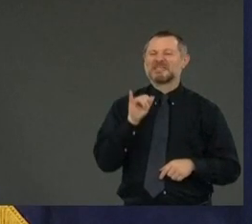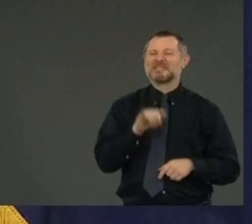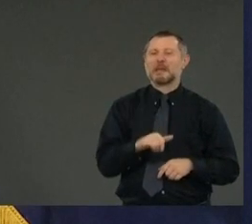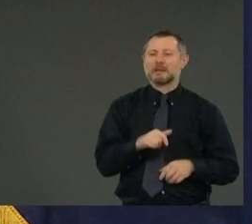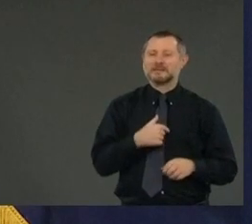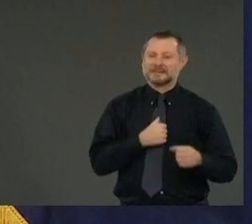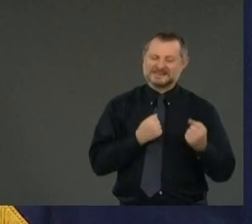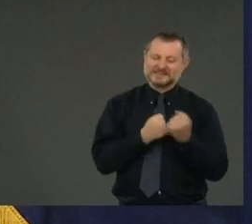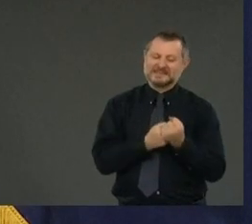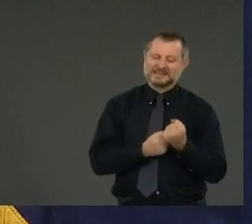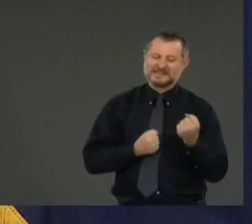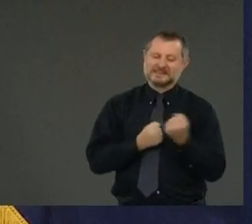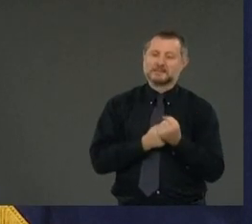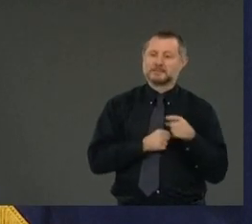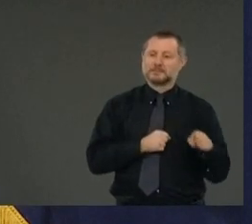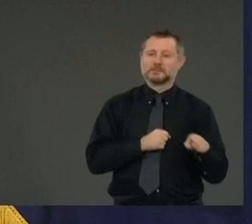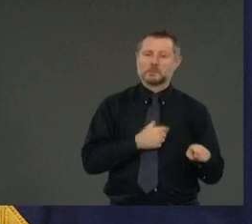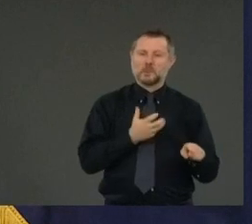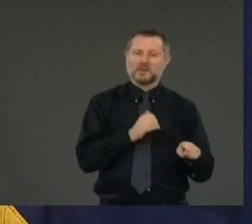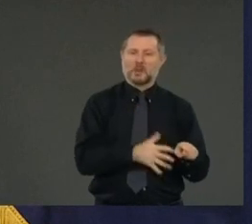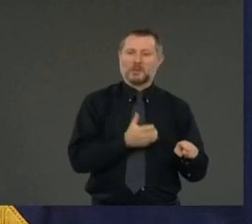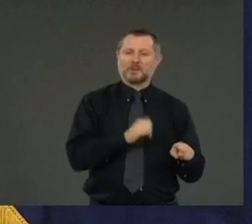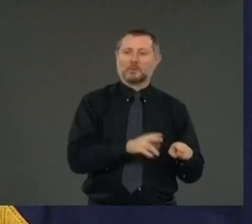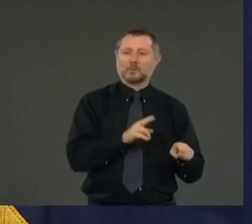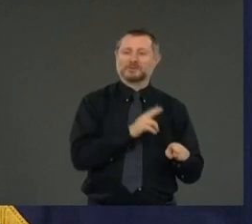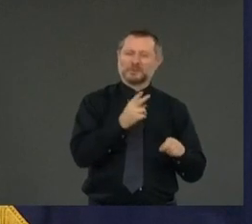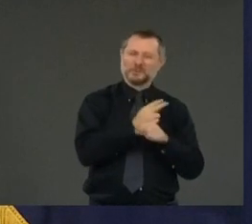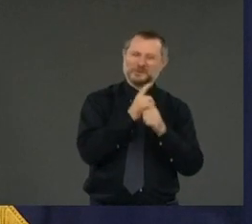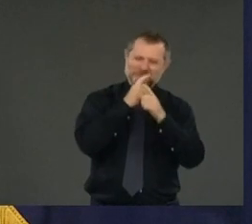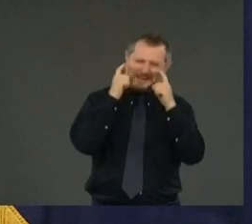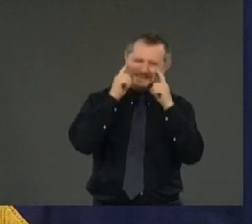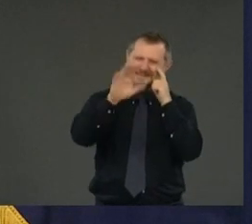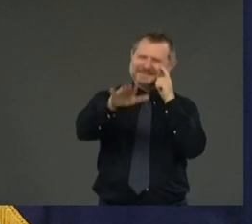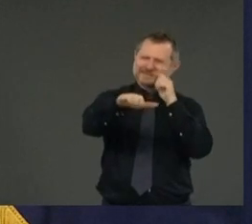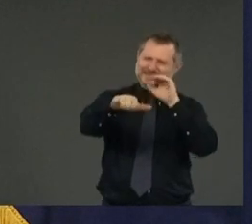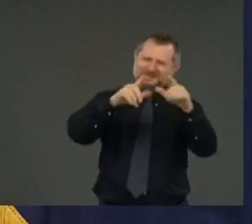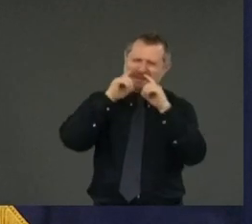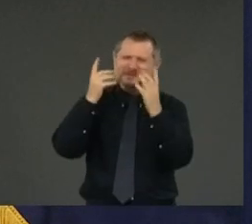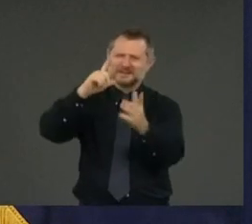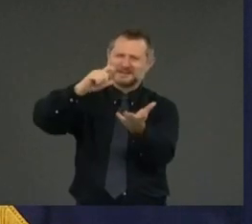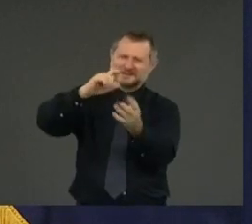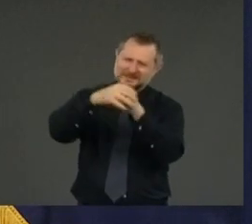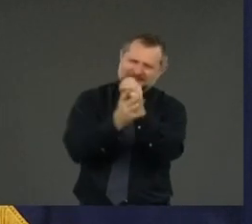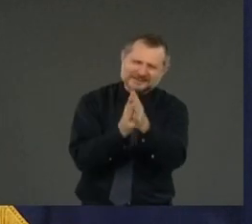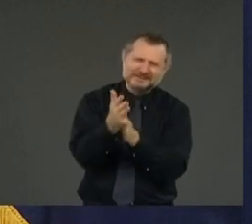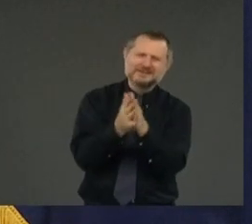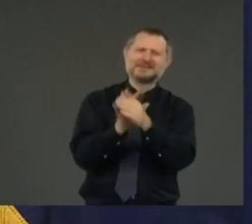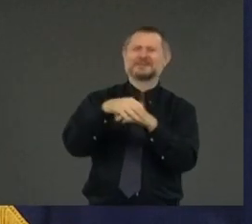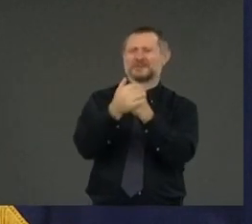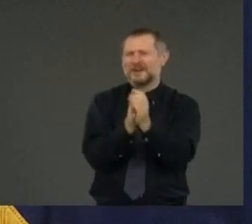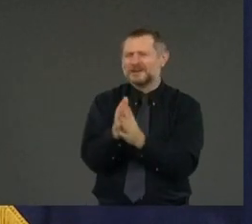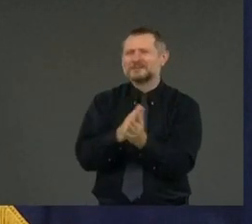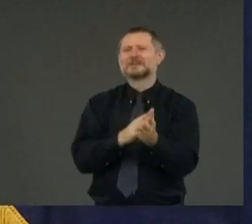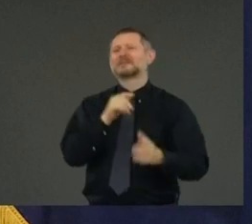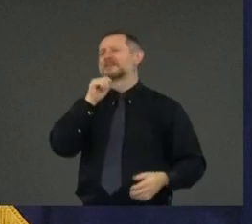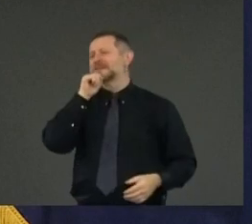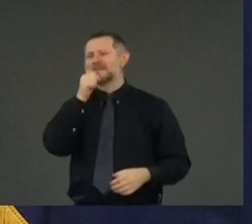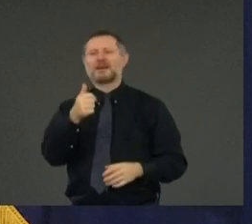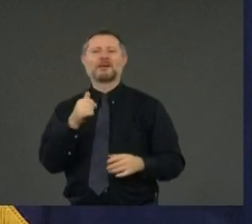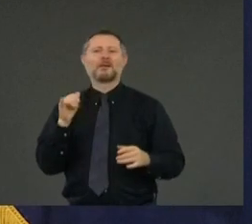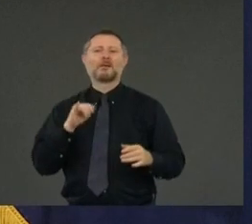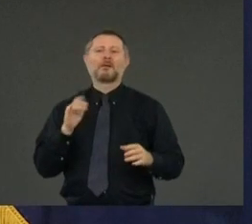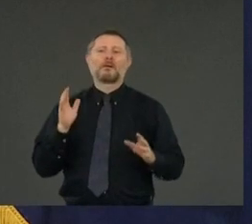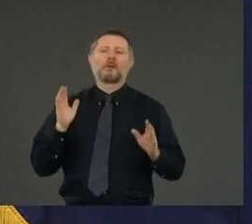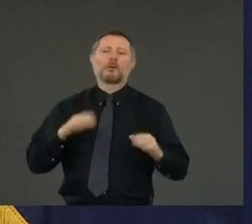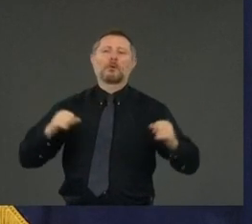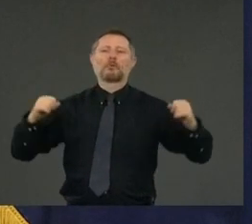for. If you wear your mask, if you're doing hand sanitizer, if you're not in those